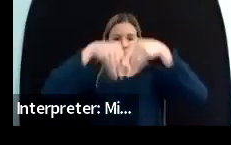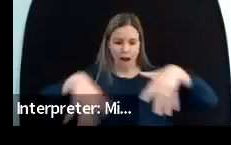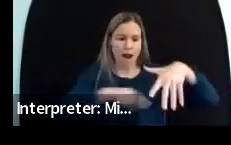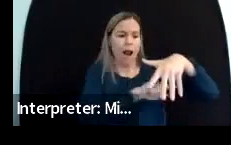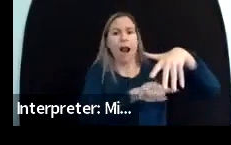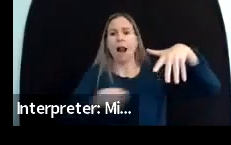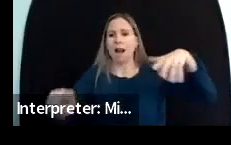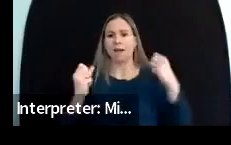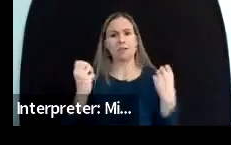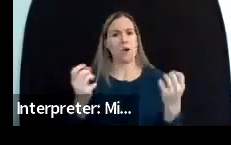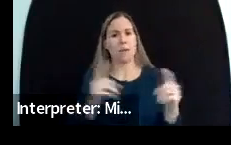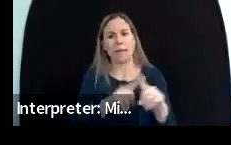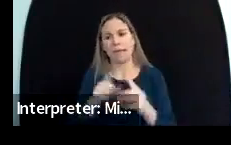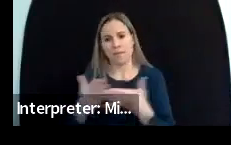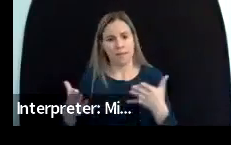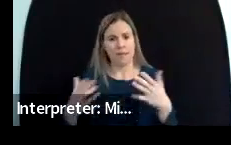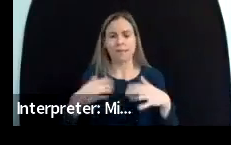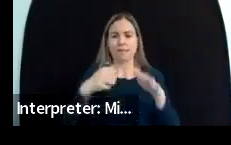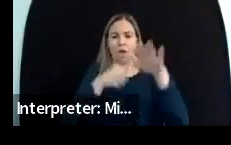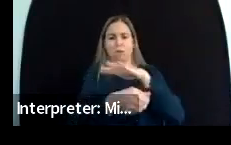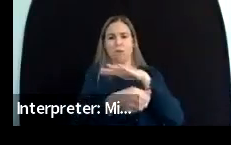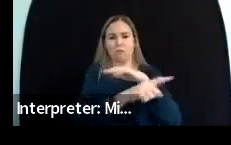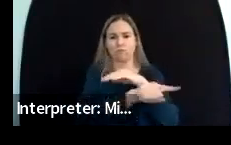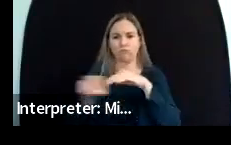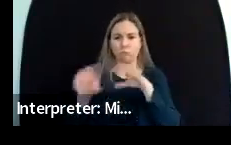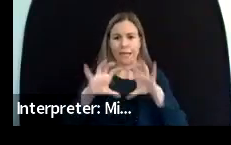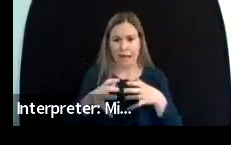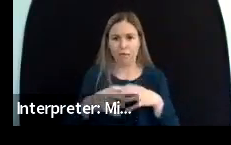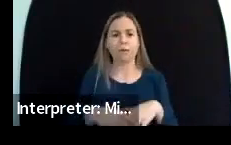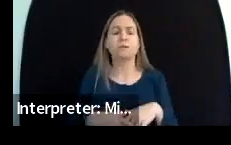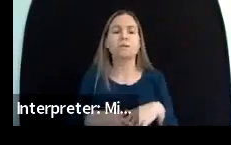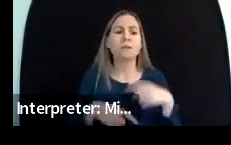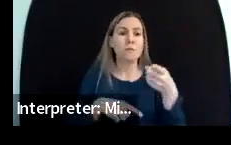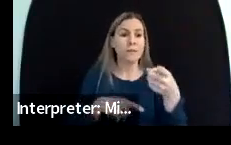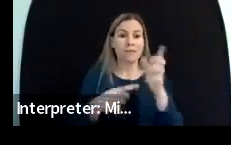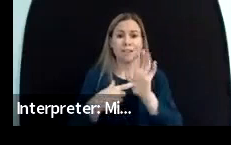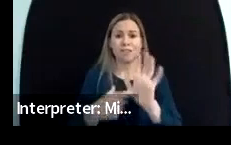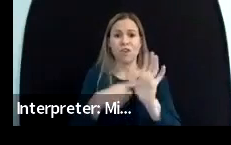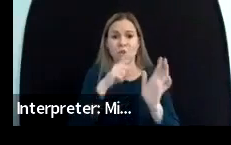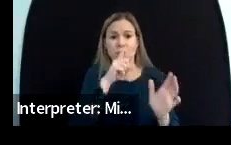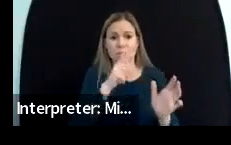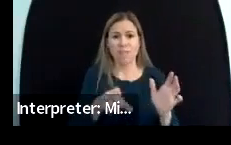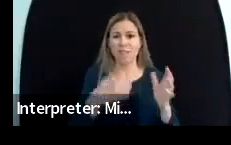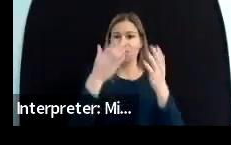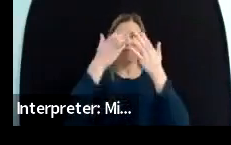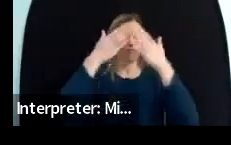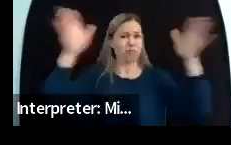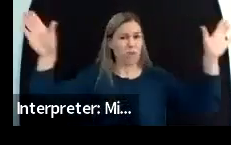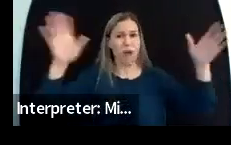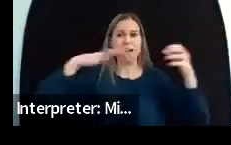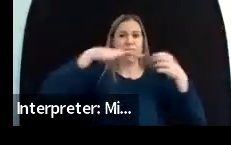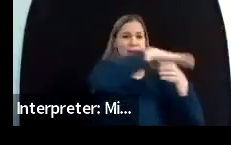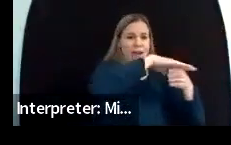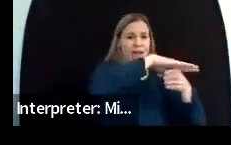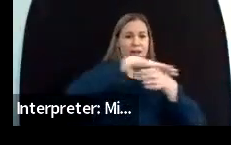these categories, but these are really like some sort of broad areas that we can start to think about. Oh my